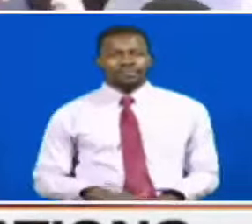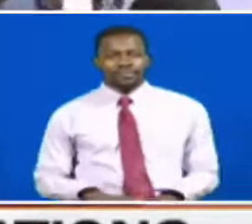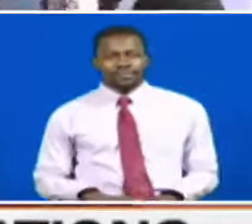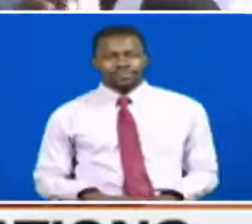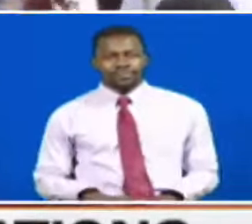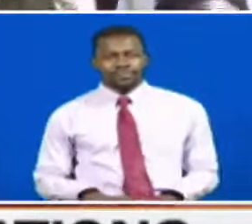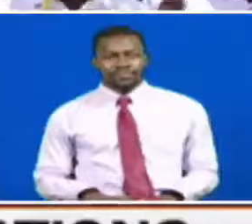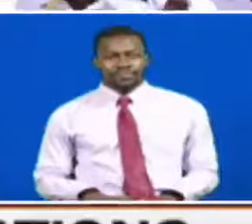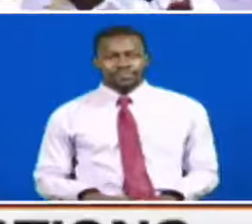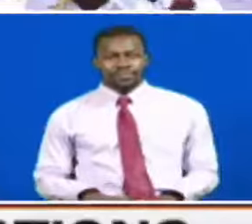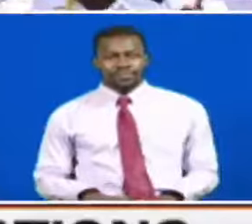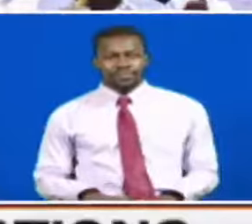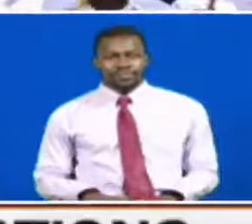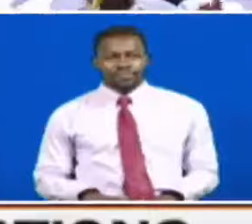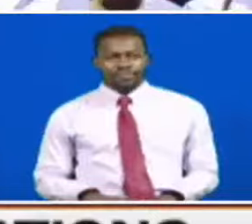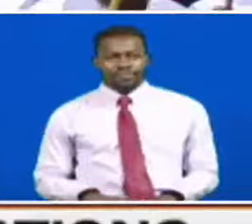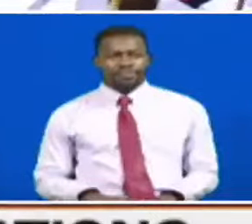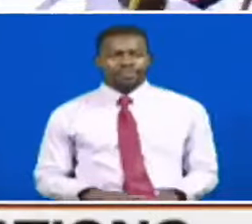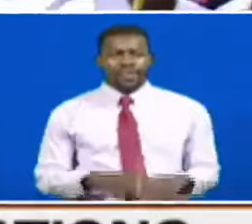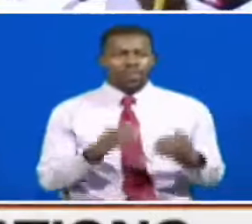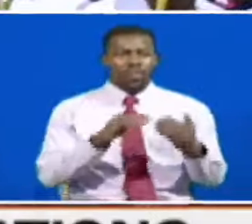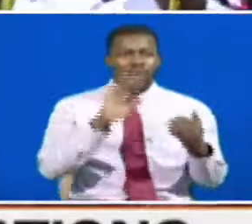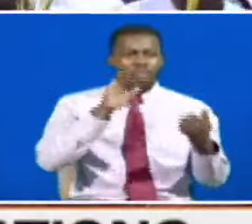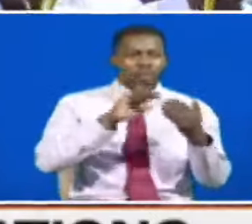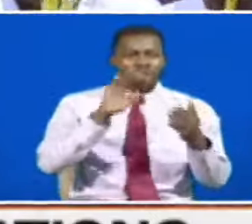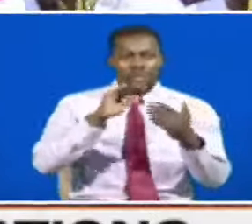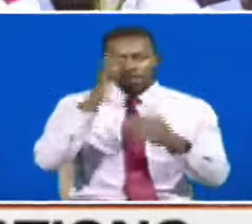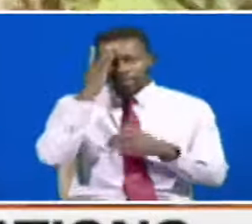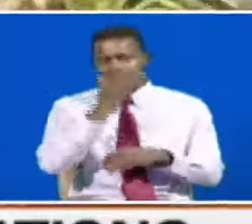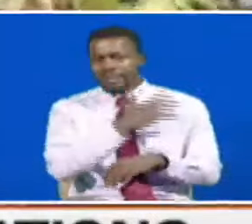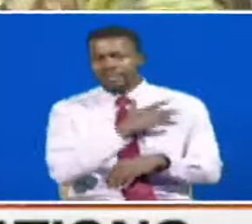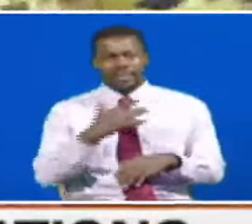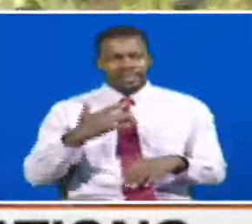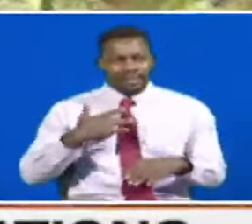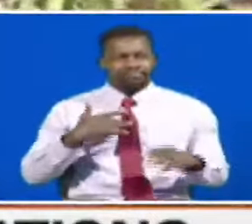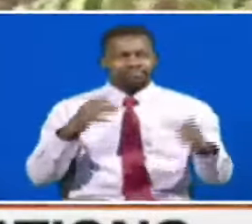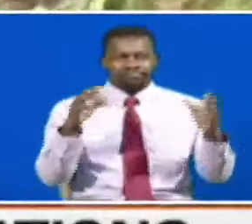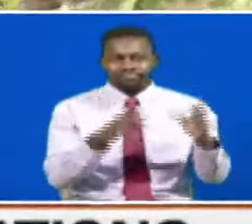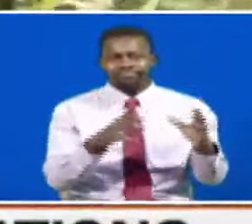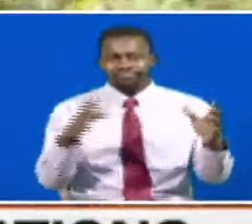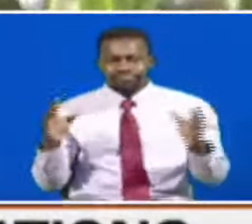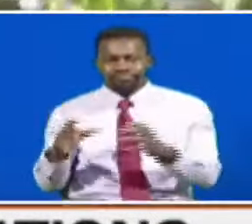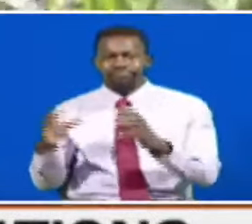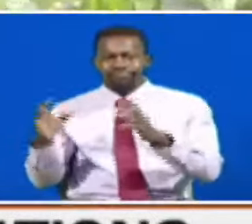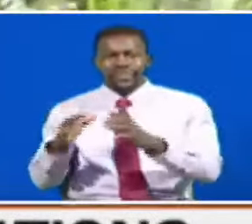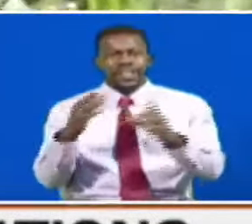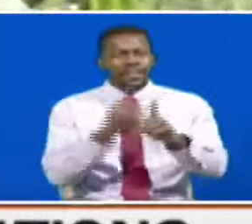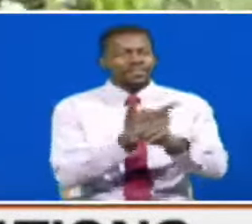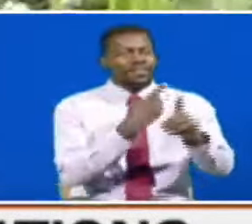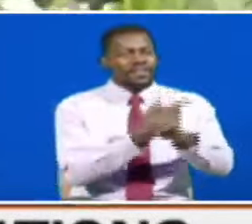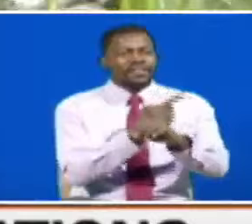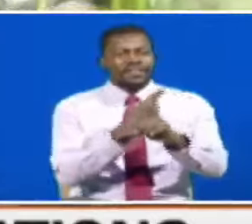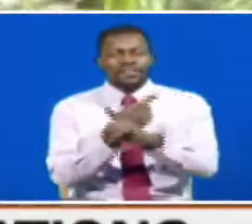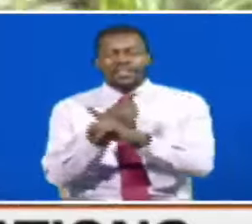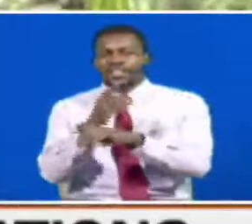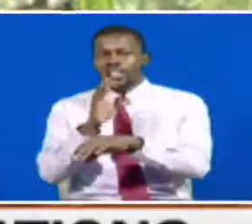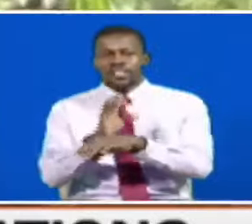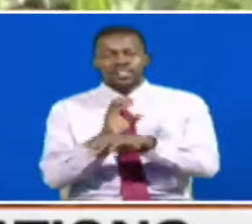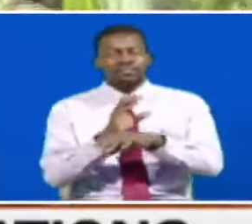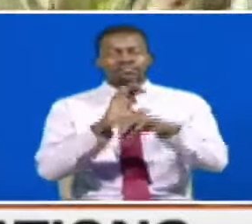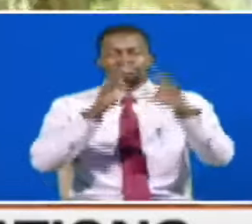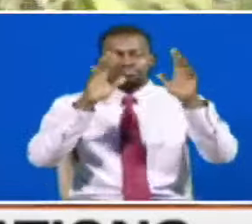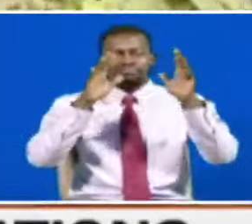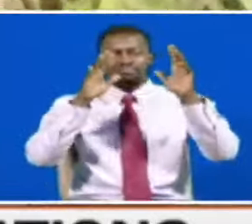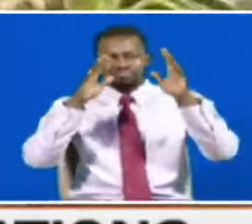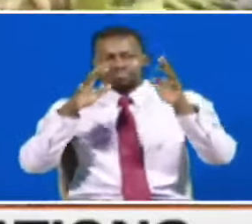Catholics from all walks of life gathered to commemorate the Palm Sunday, carrying green palm fronds and singing Hosanna in preparation of the Holy